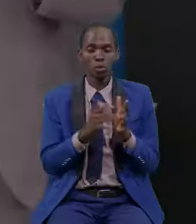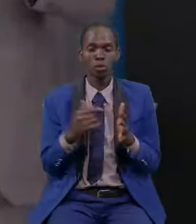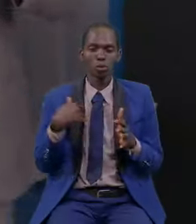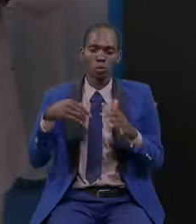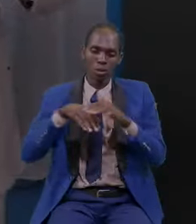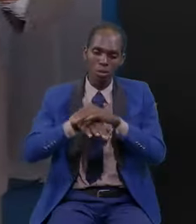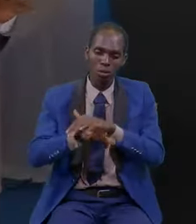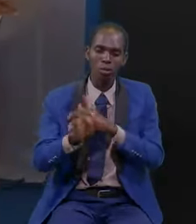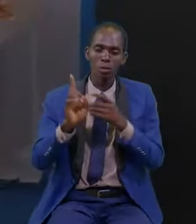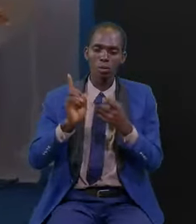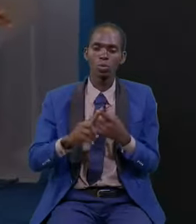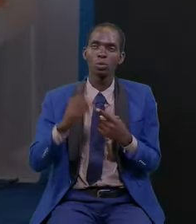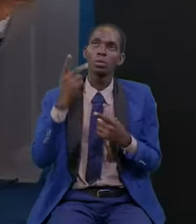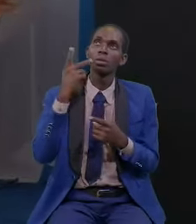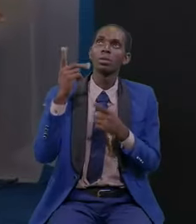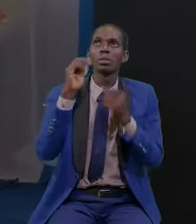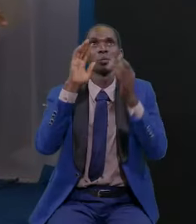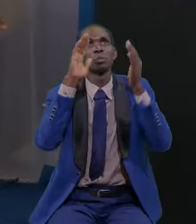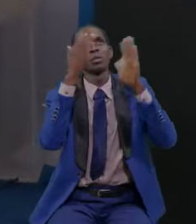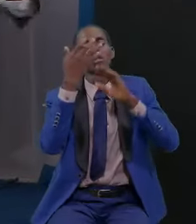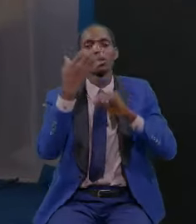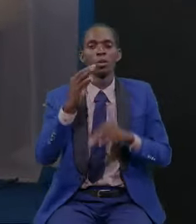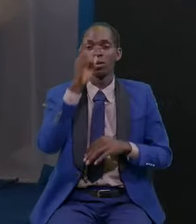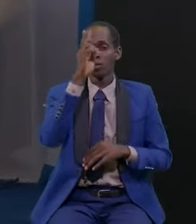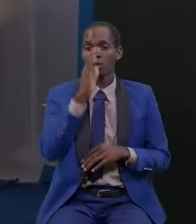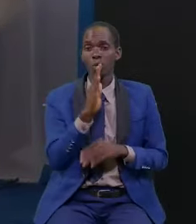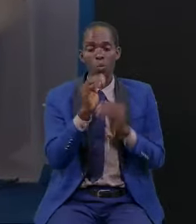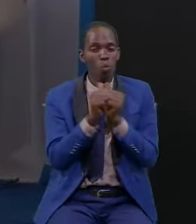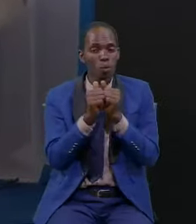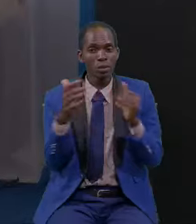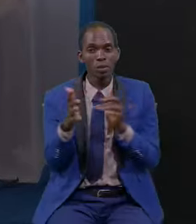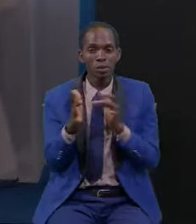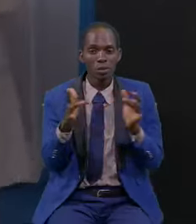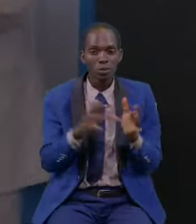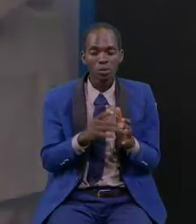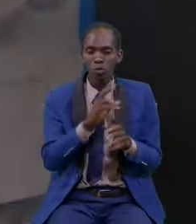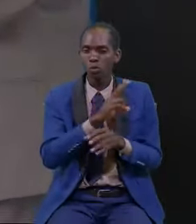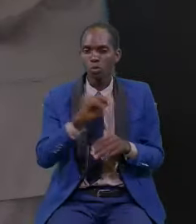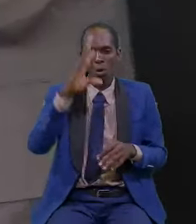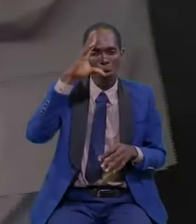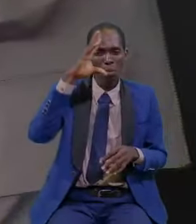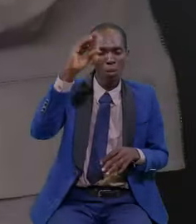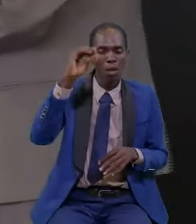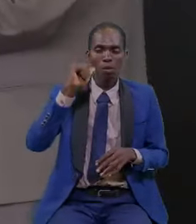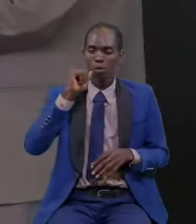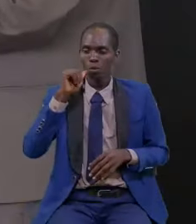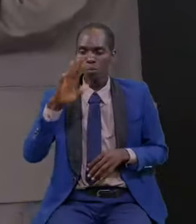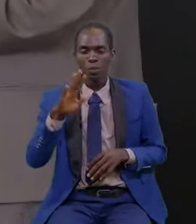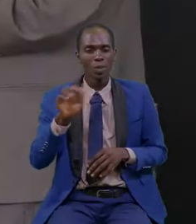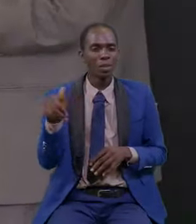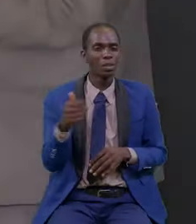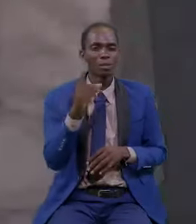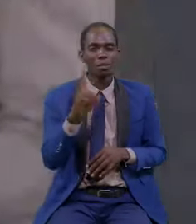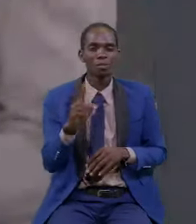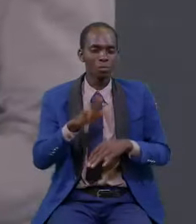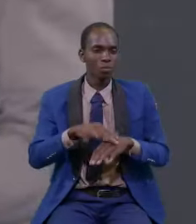God. Without him, no man, no woman, no person on earth can enter into the